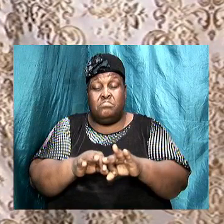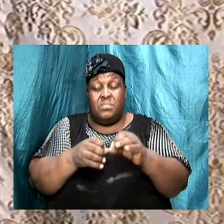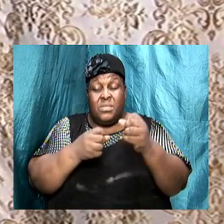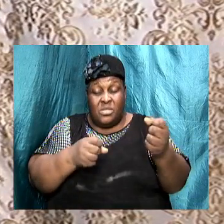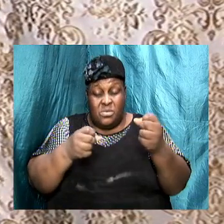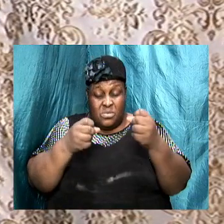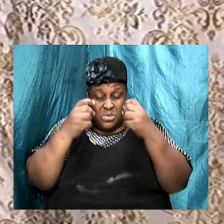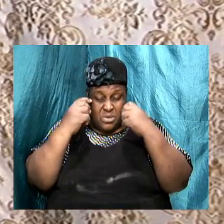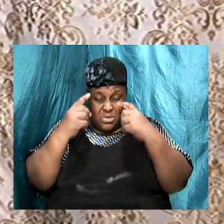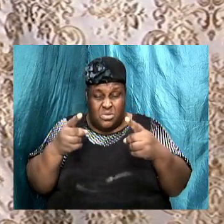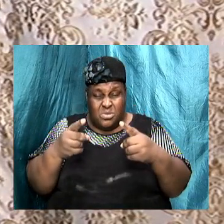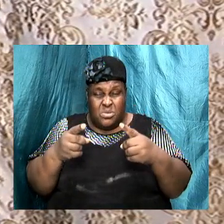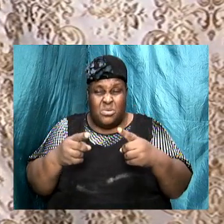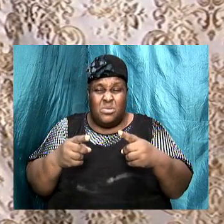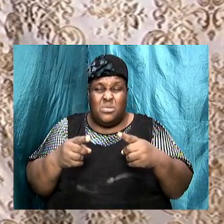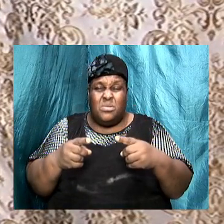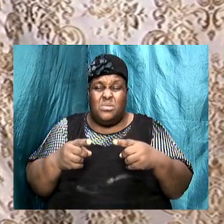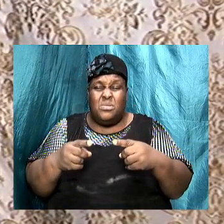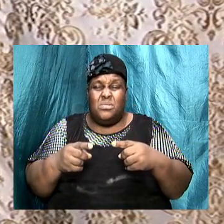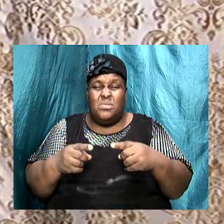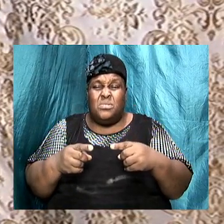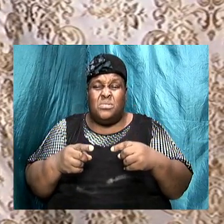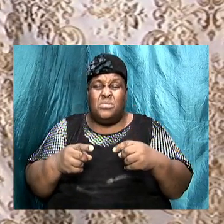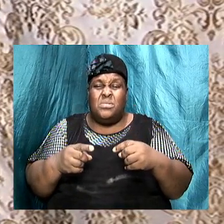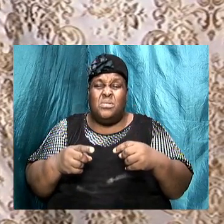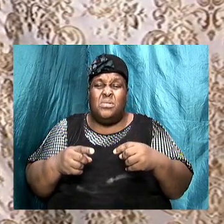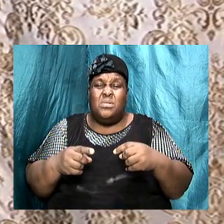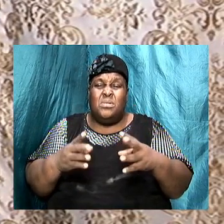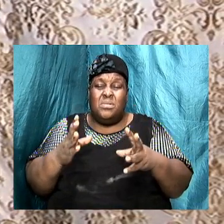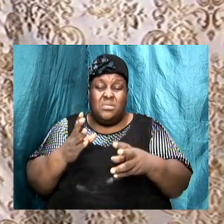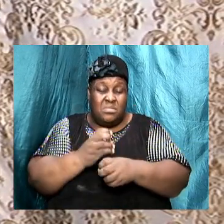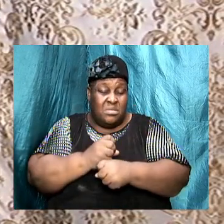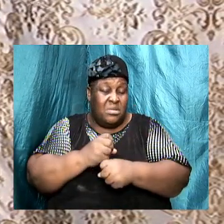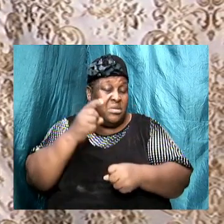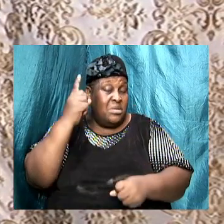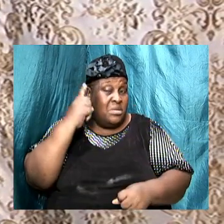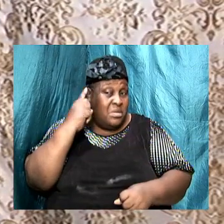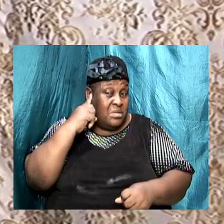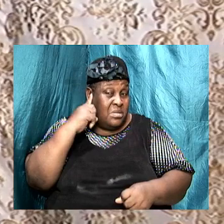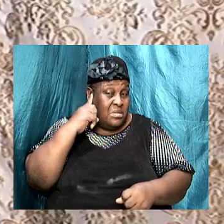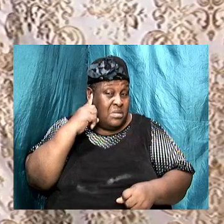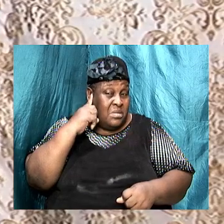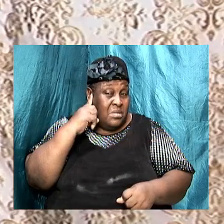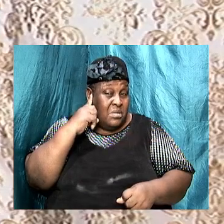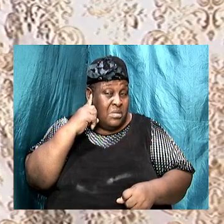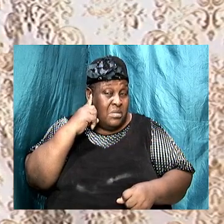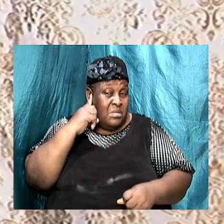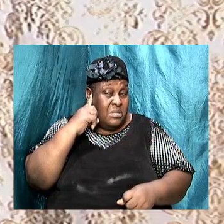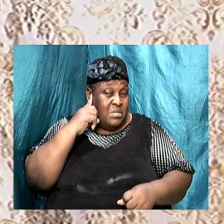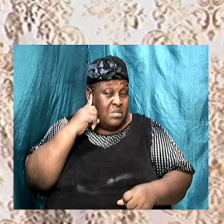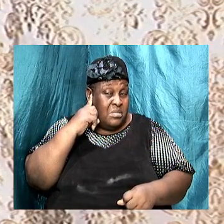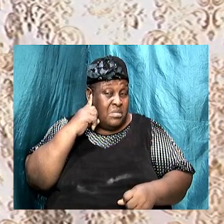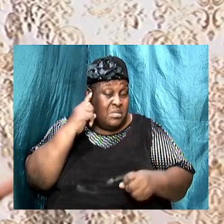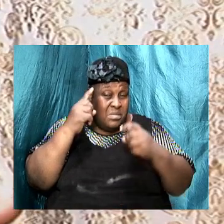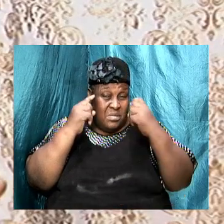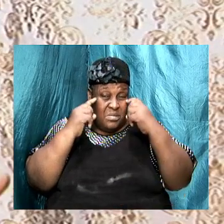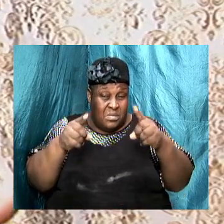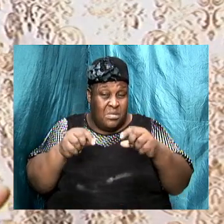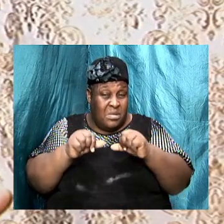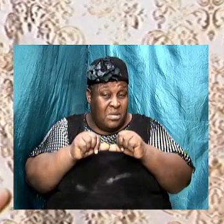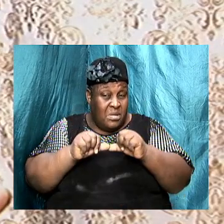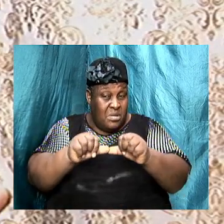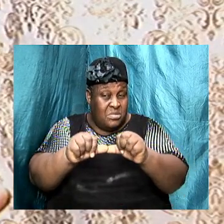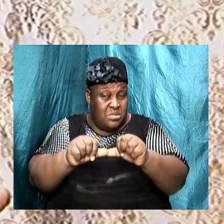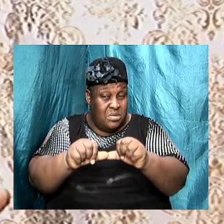it is life. The scripture that we read says, take heed unto thy the doctrine, continue in